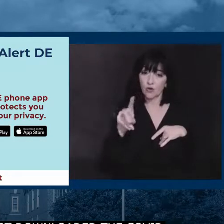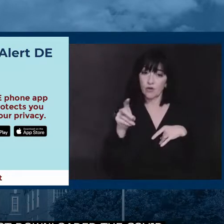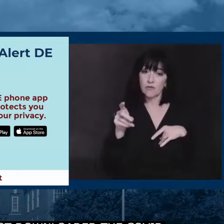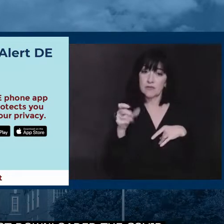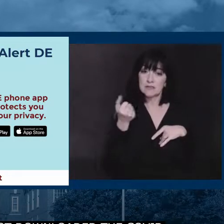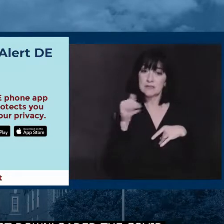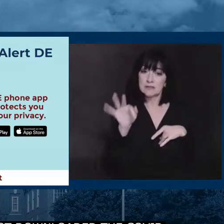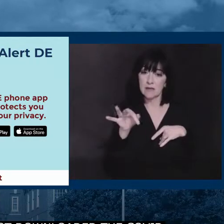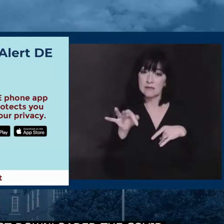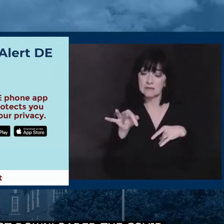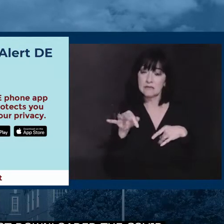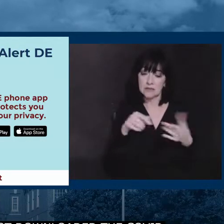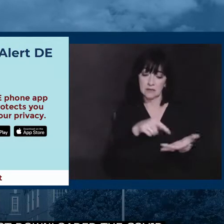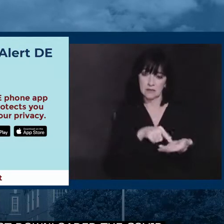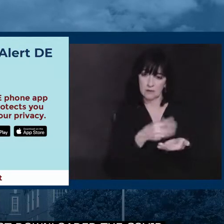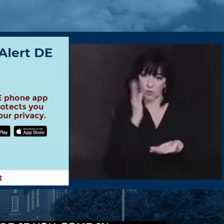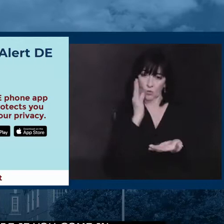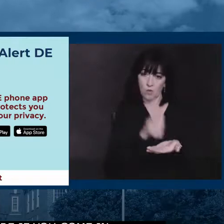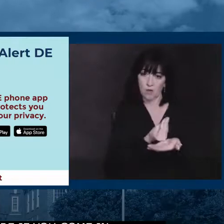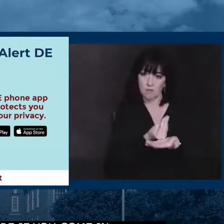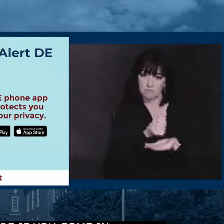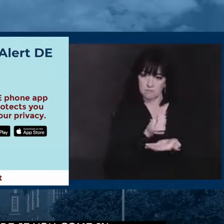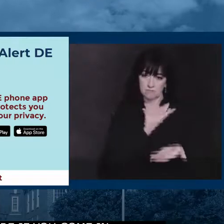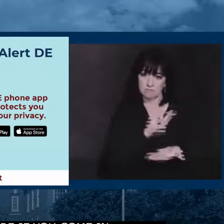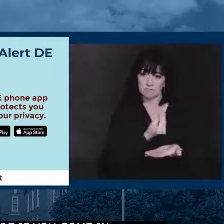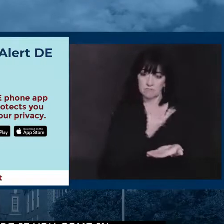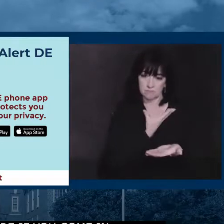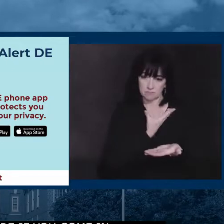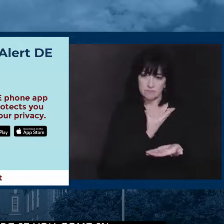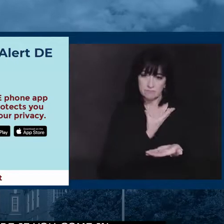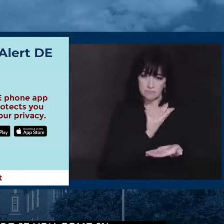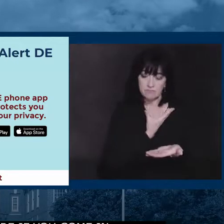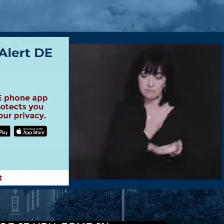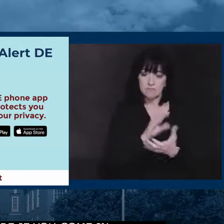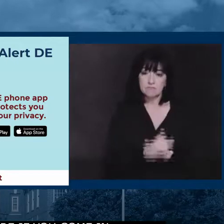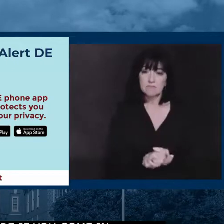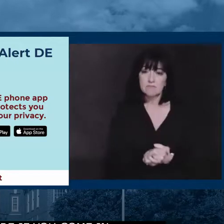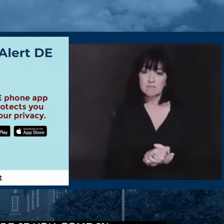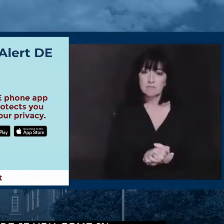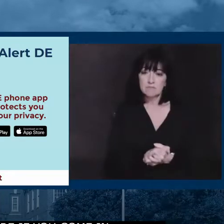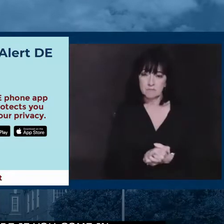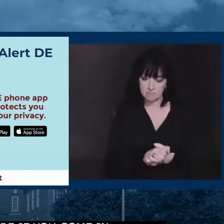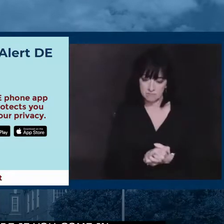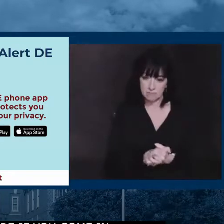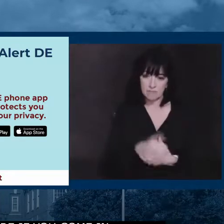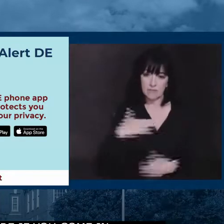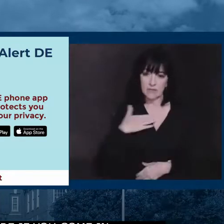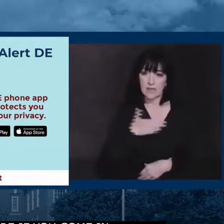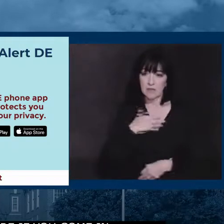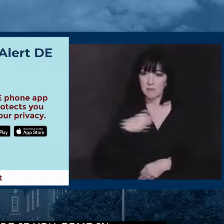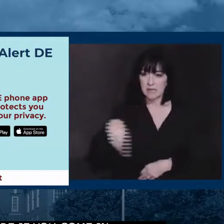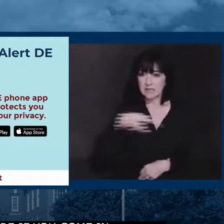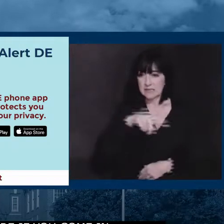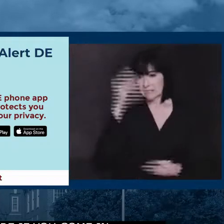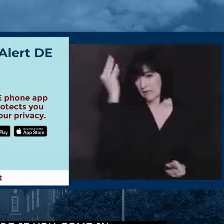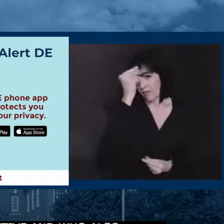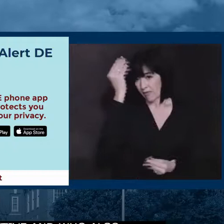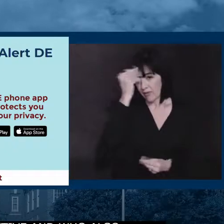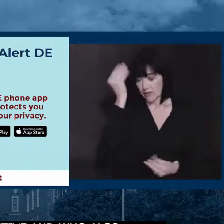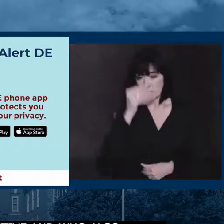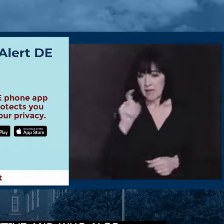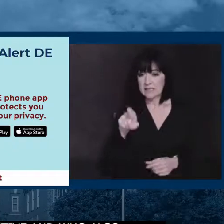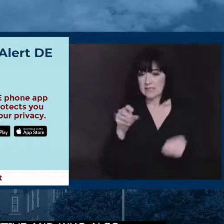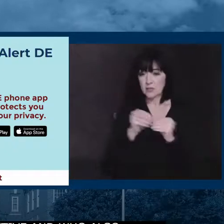action. So think about downloading the COVID Alert on your phone. We still need more people to sign up